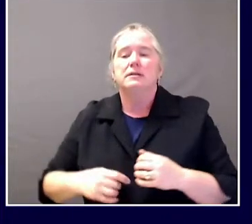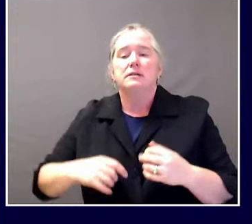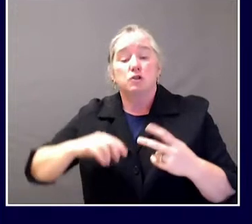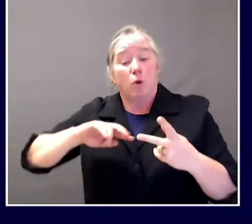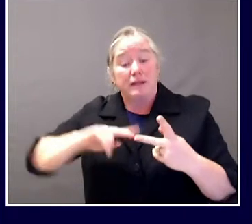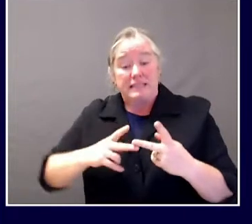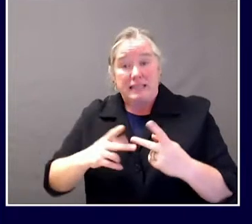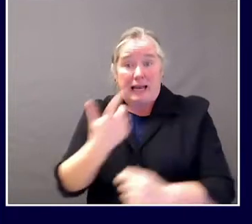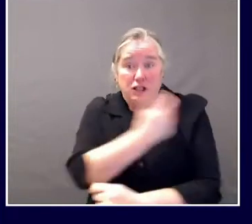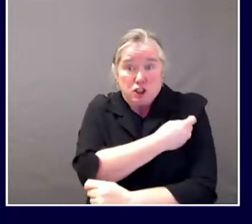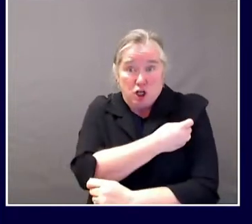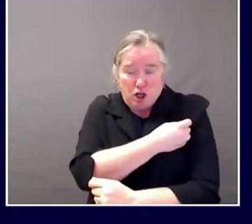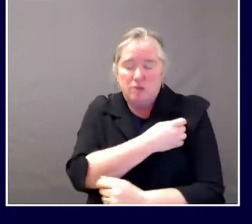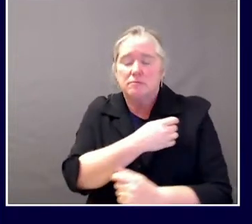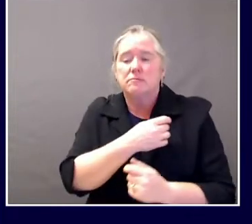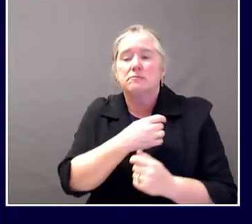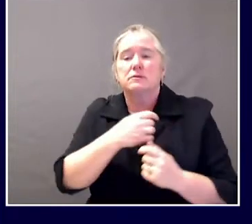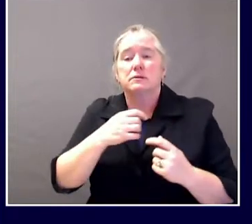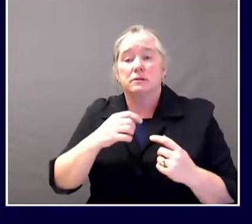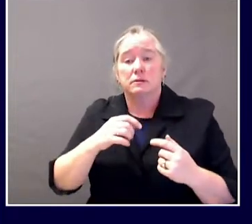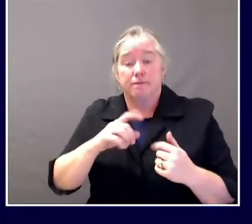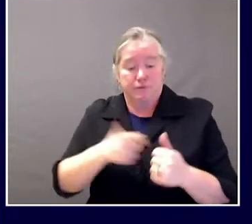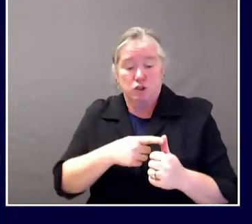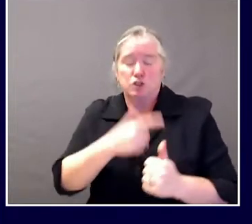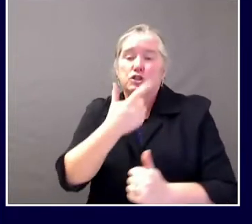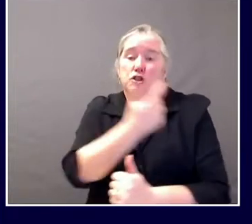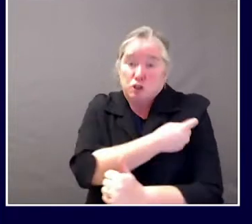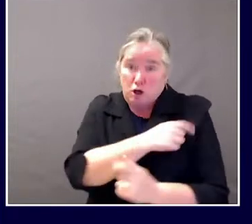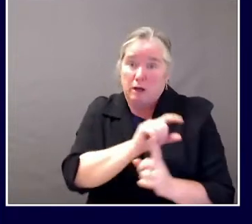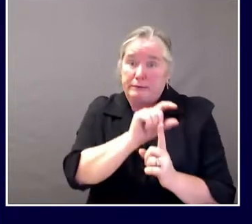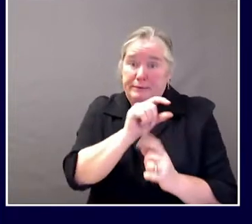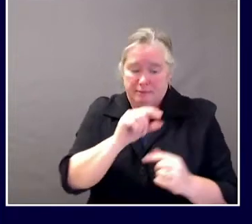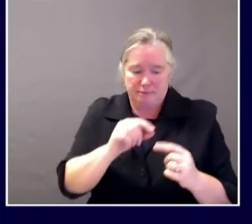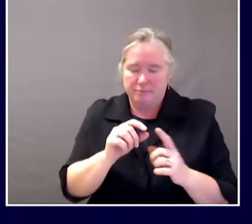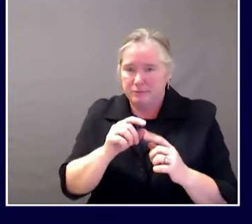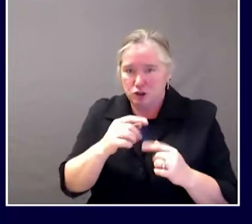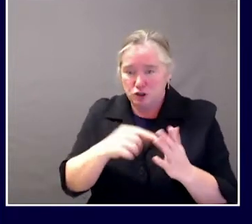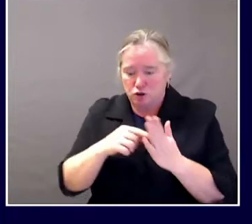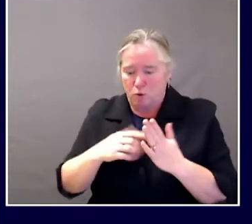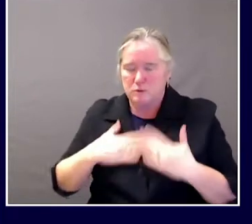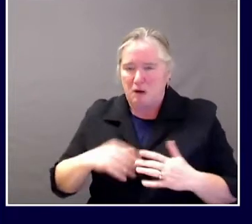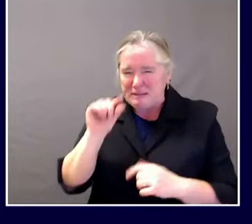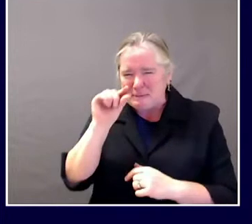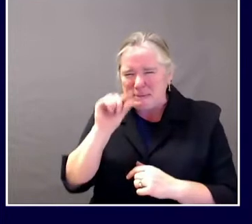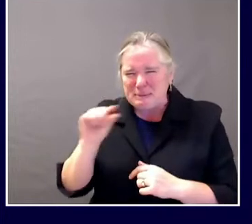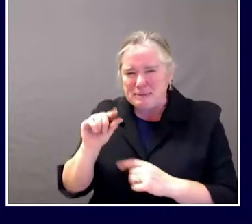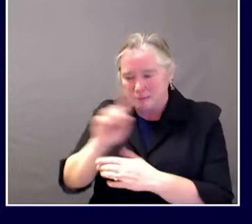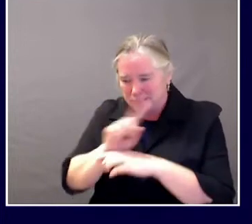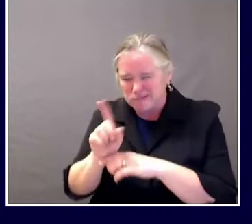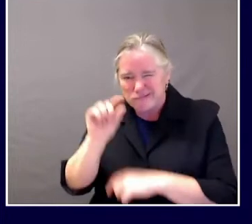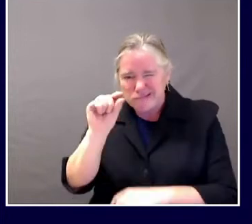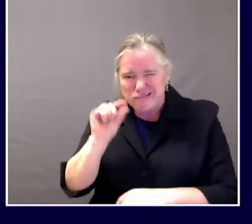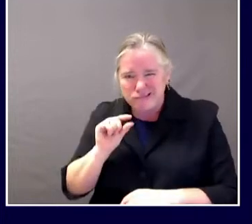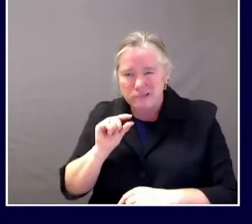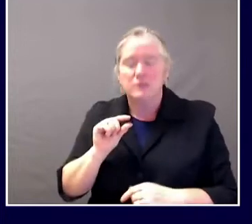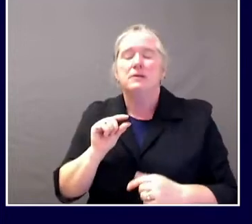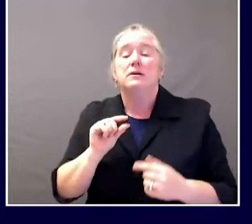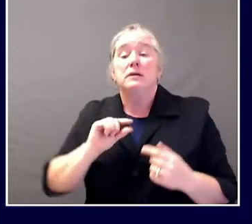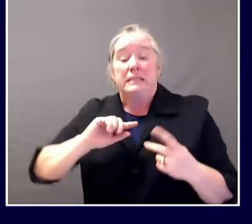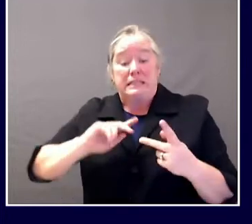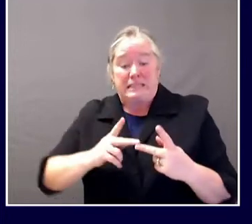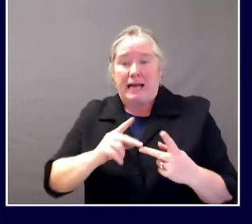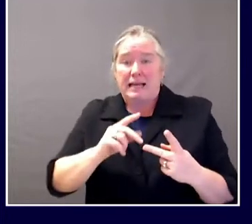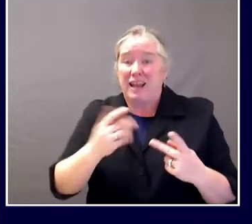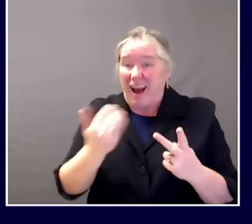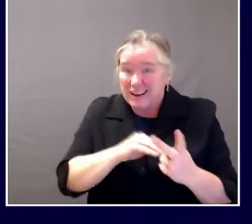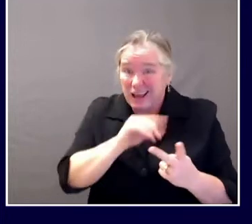all surprising, as with many vaccines, that the fever or the pain that, the muscle aches you might feel are much more common after